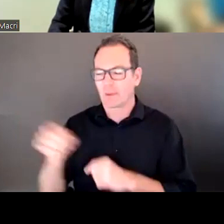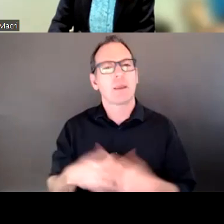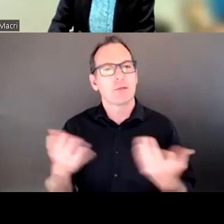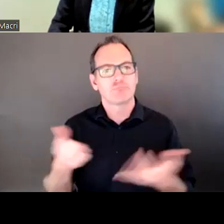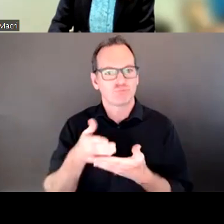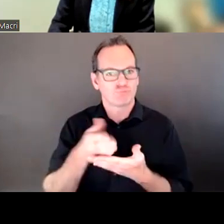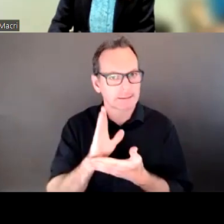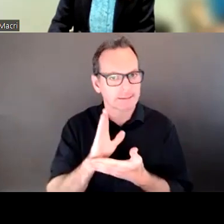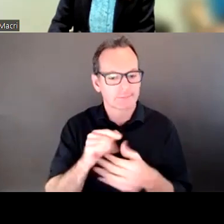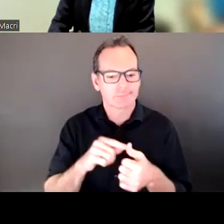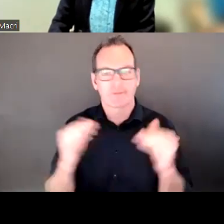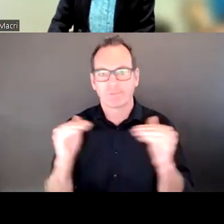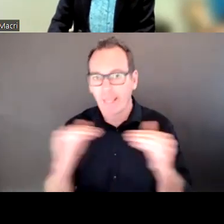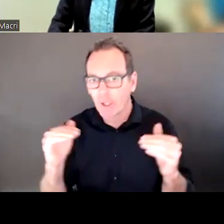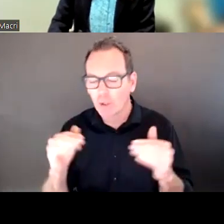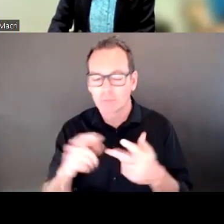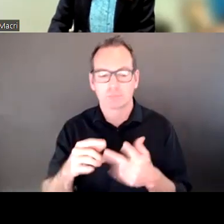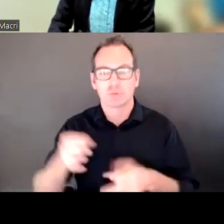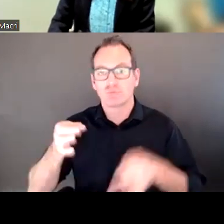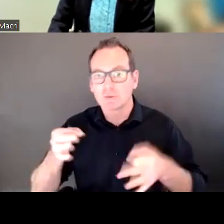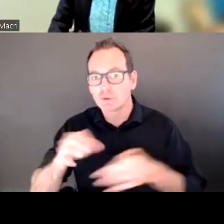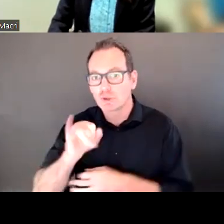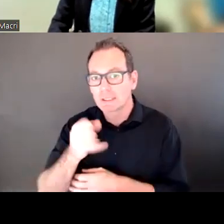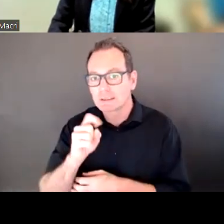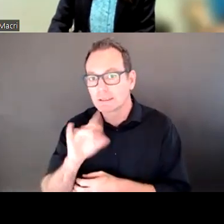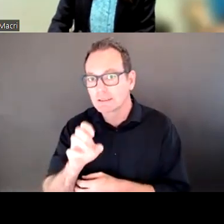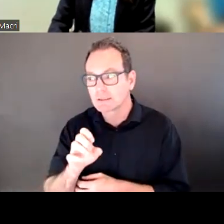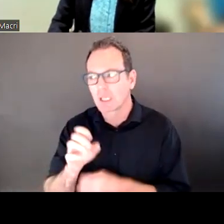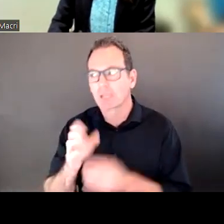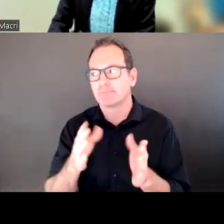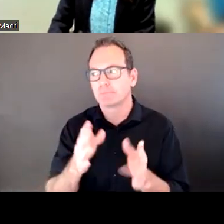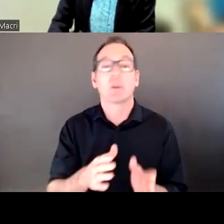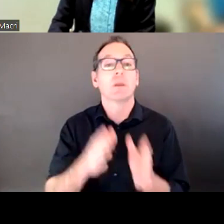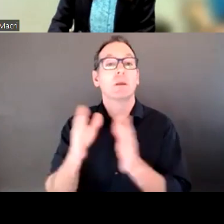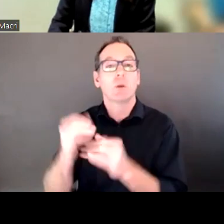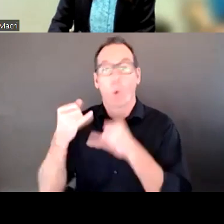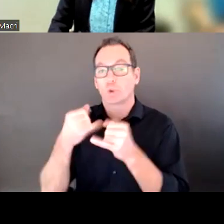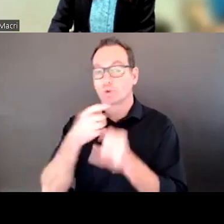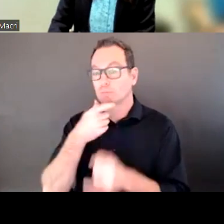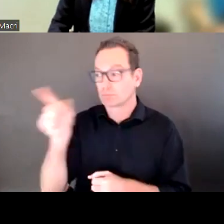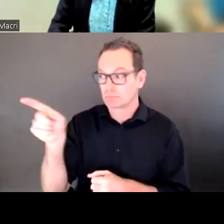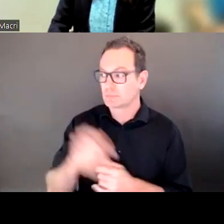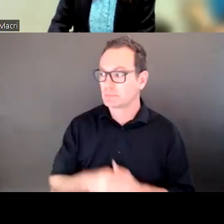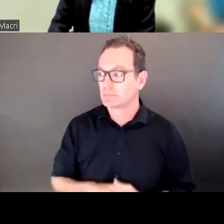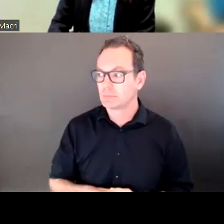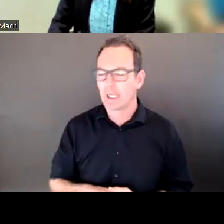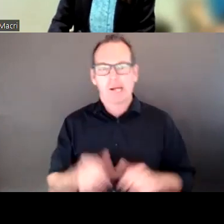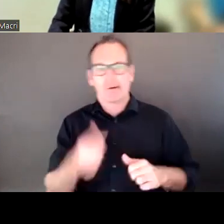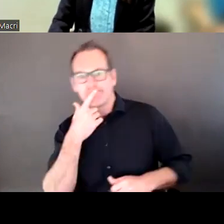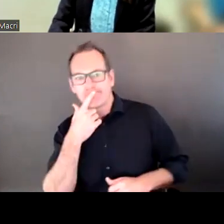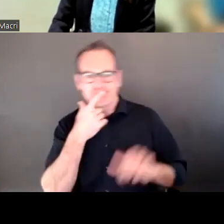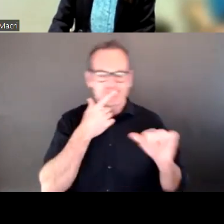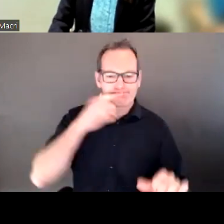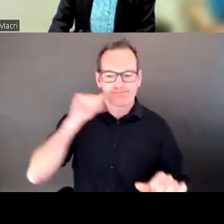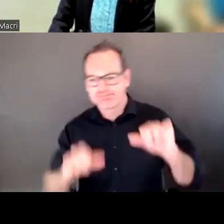elder abuse situations. The middle one there, where we're unsure of what we should do or why we should do it, doesn't necessarily mean it's an ethics issue, but